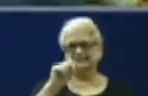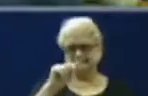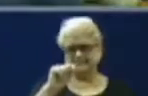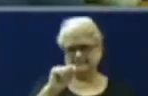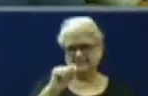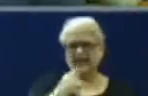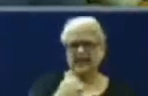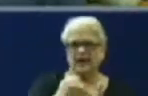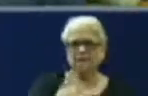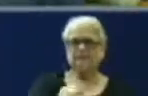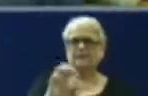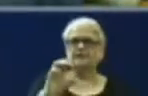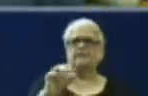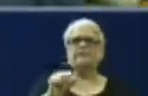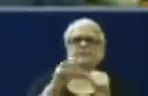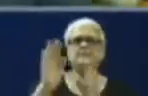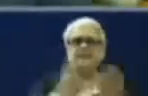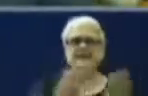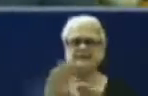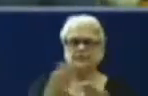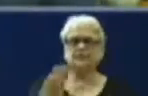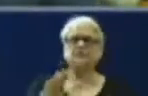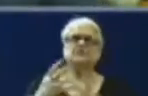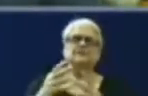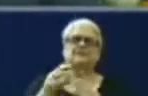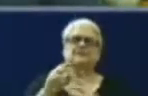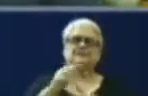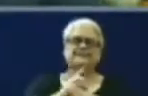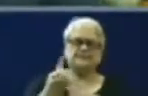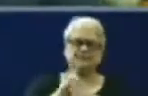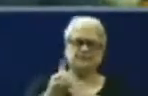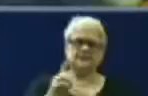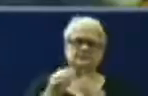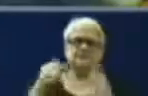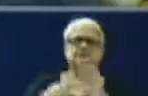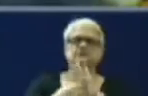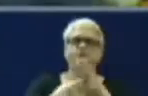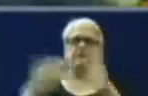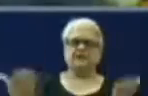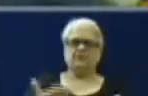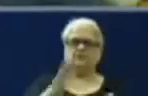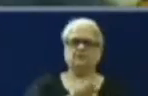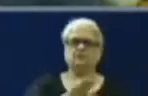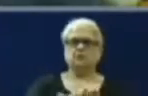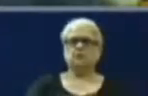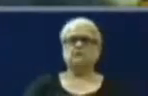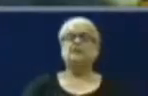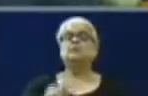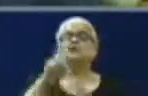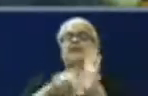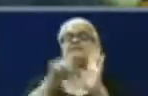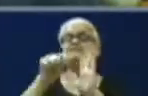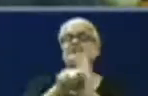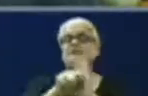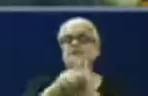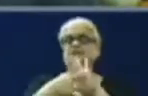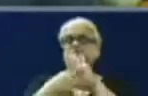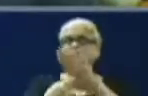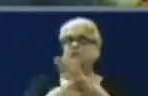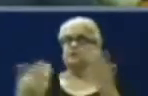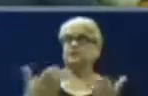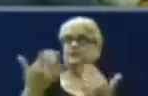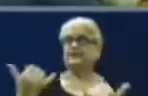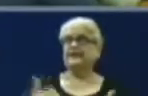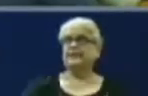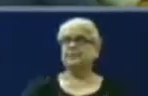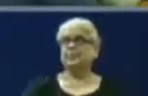so to highlight some of these things, we've got a short video that we're gonna queue up here to kind of showcase a little bit of what Westport has to offer. And we wanna again thank you all for having